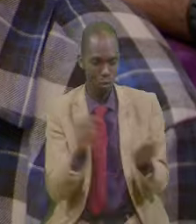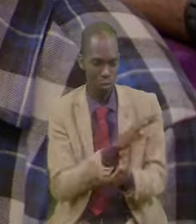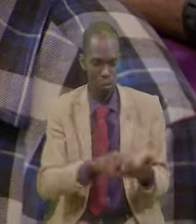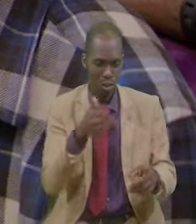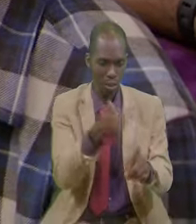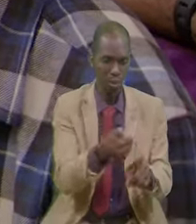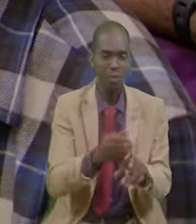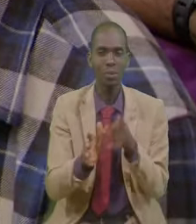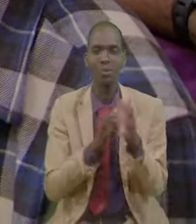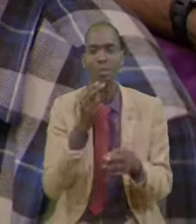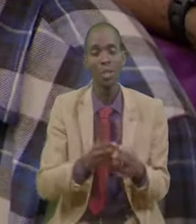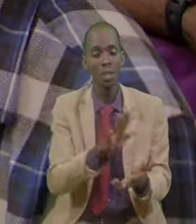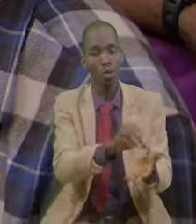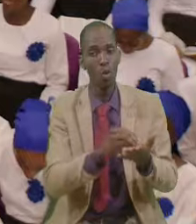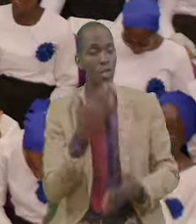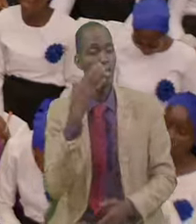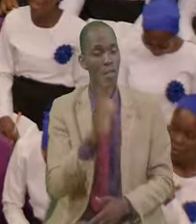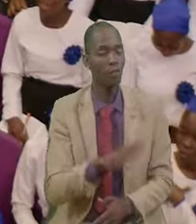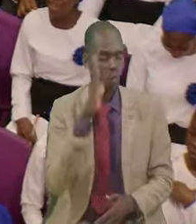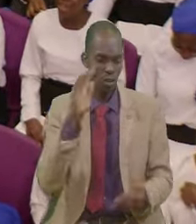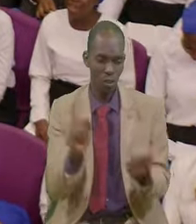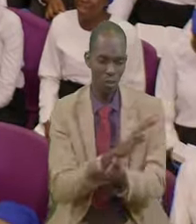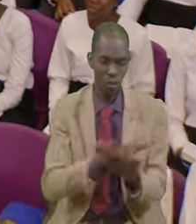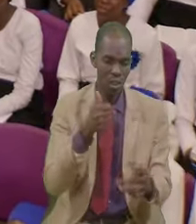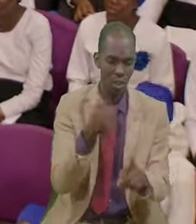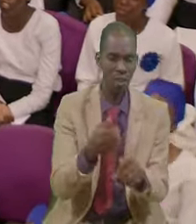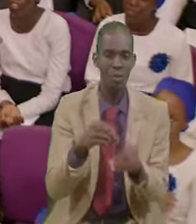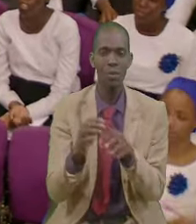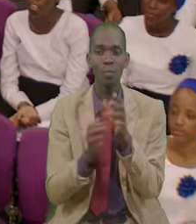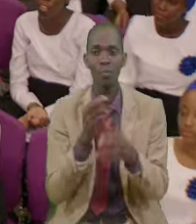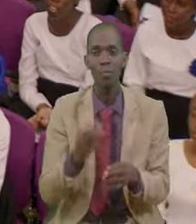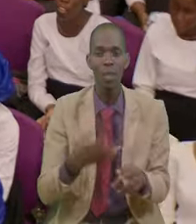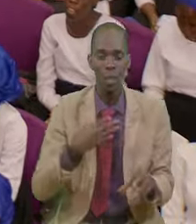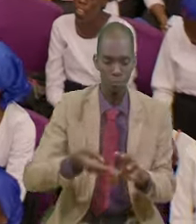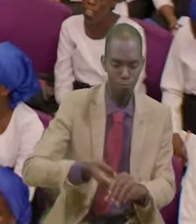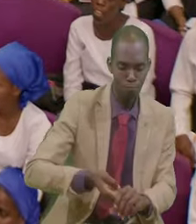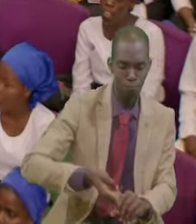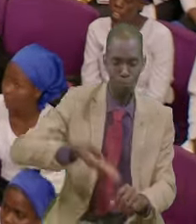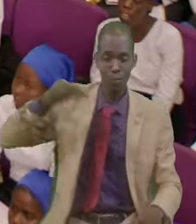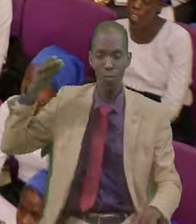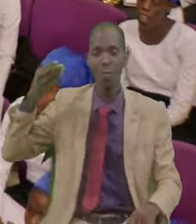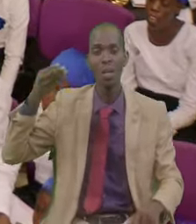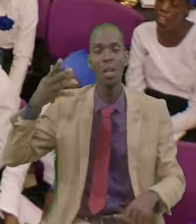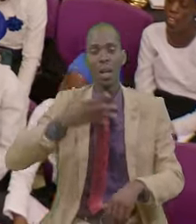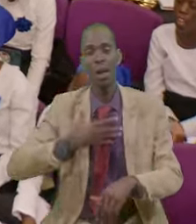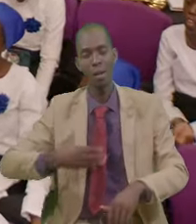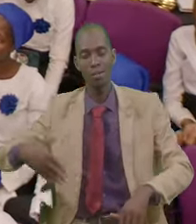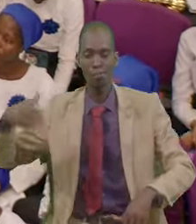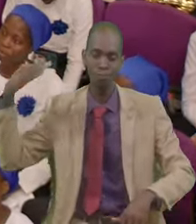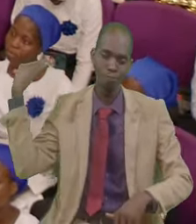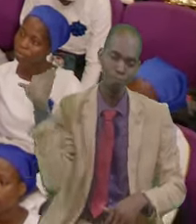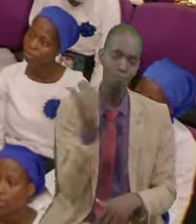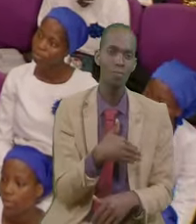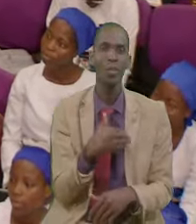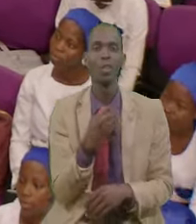Their own evil will destroy them. And he drew it out of the sheath thereof and slew him and